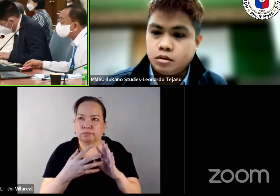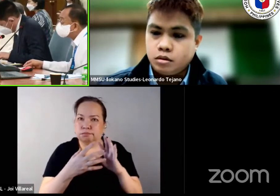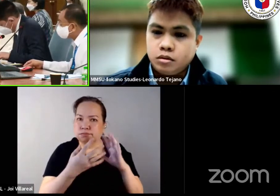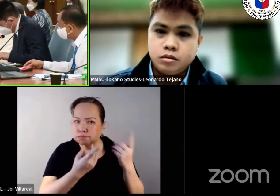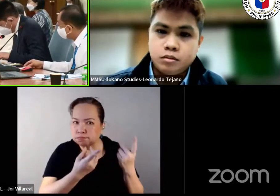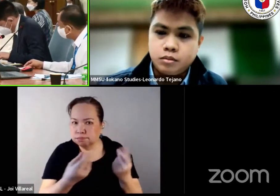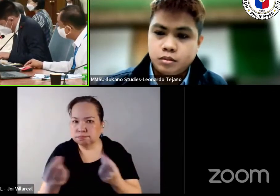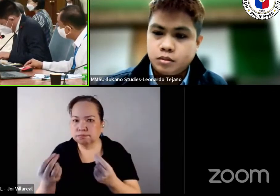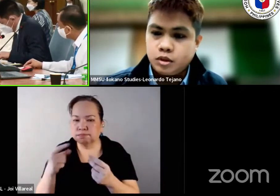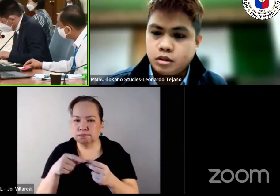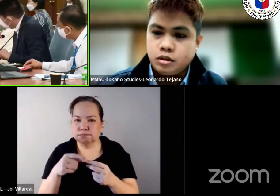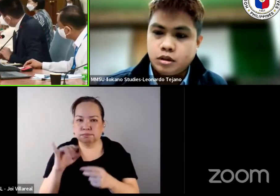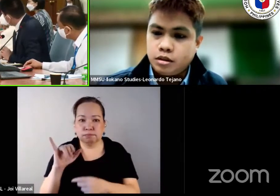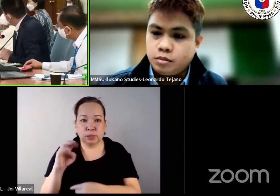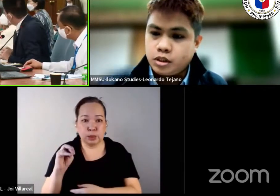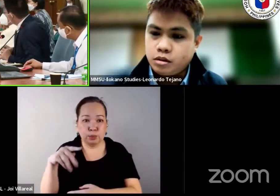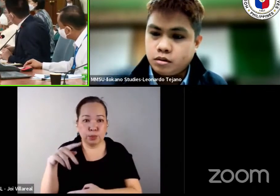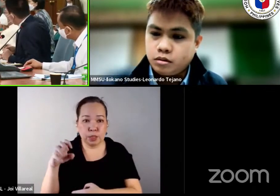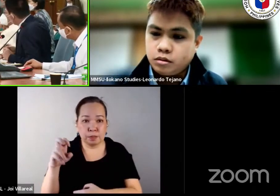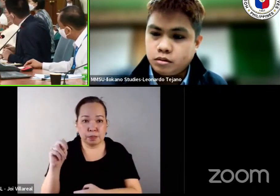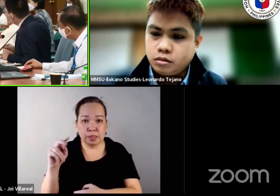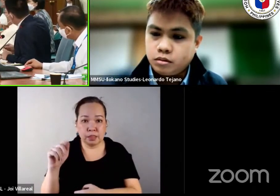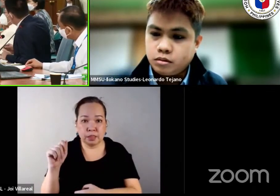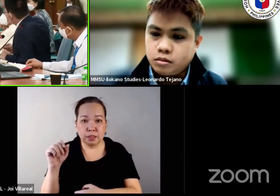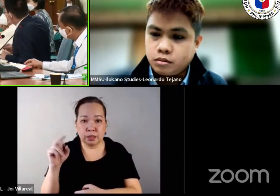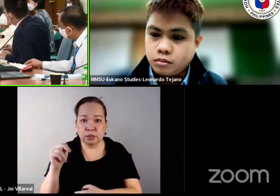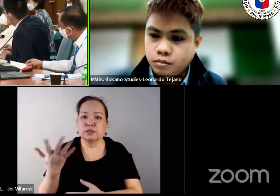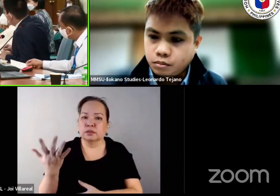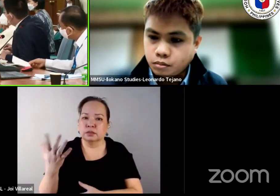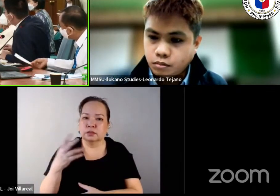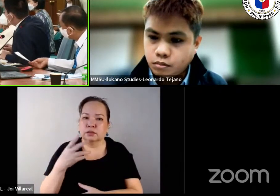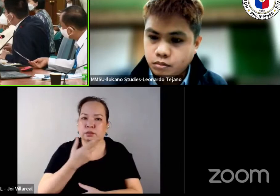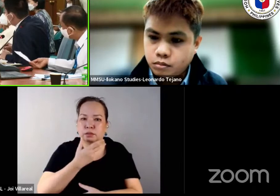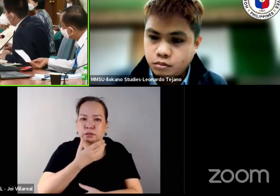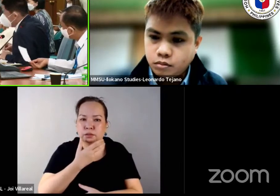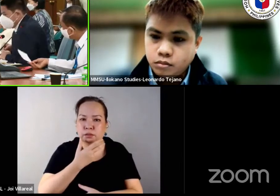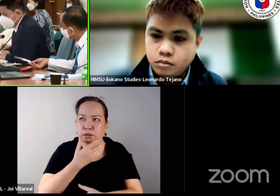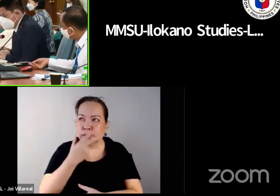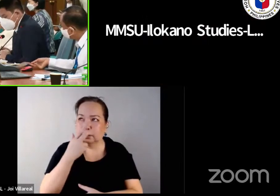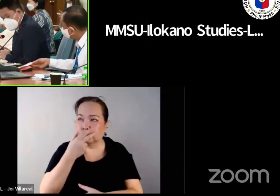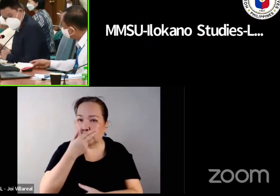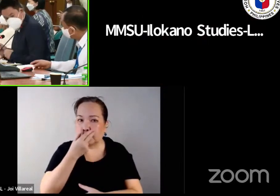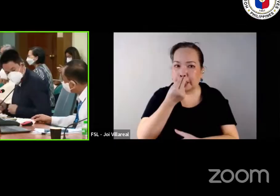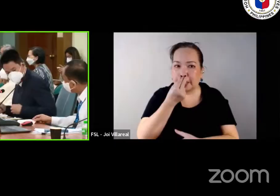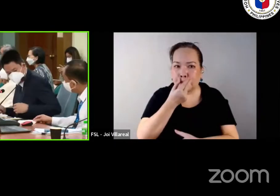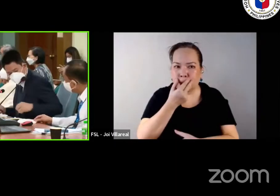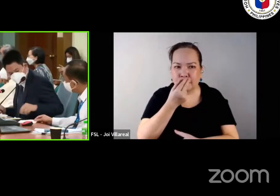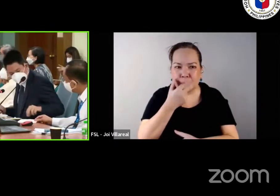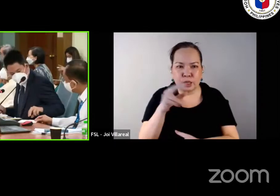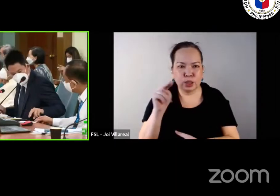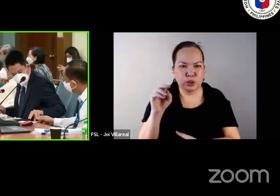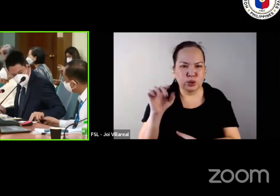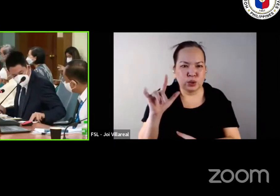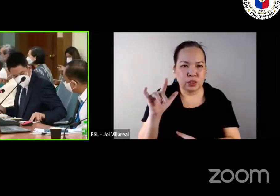you, Mr. Tejano. Professor Nolasco, can we call on Professor Nolasco?